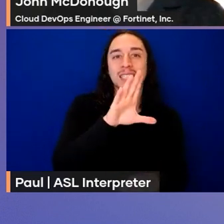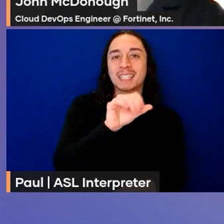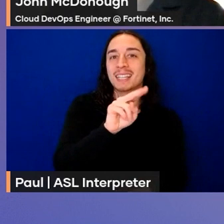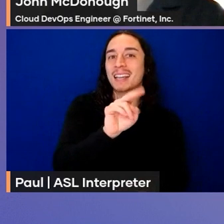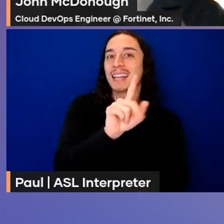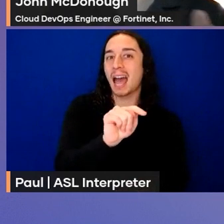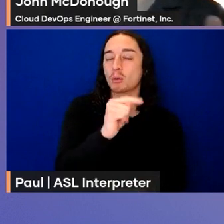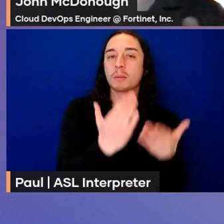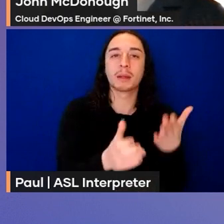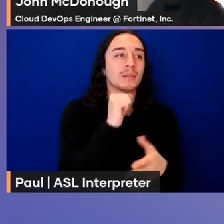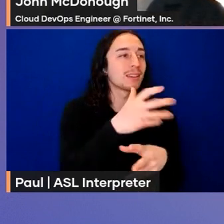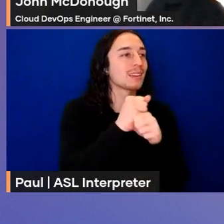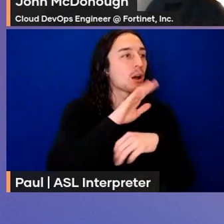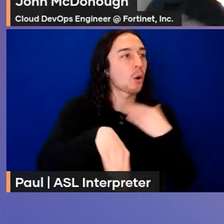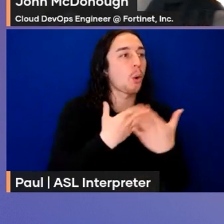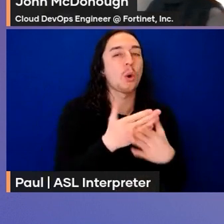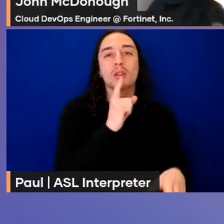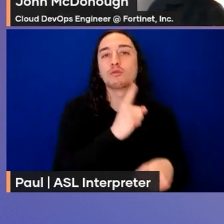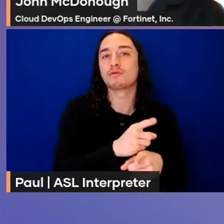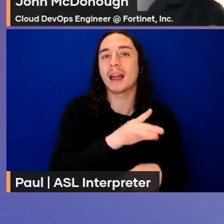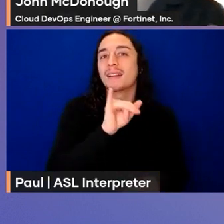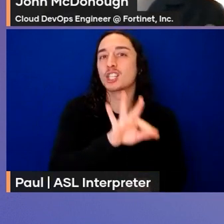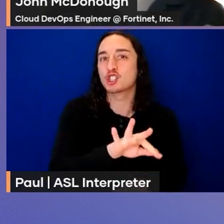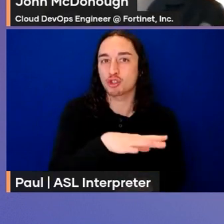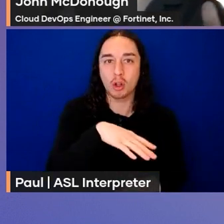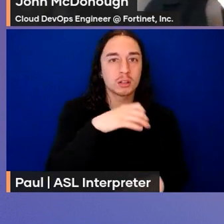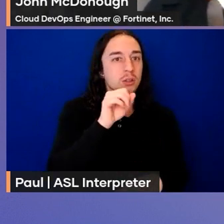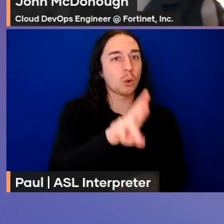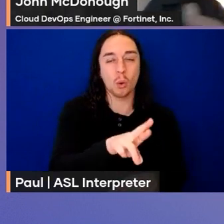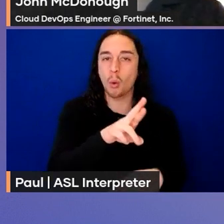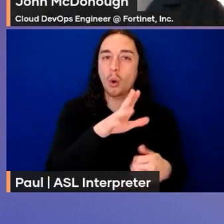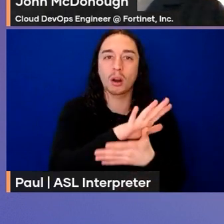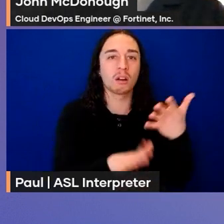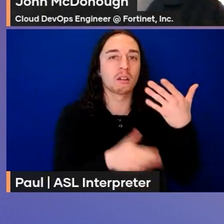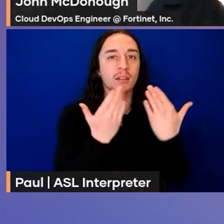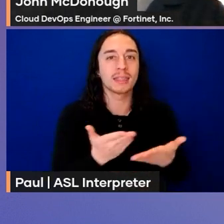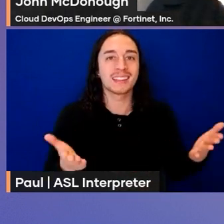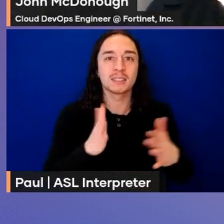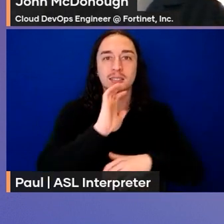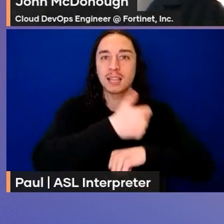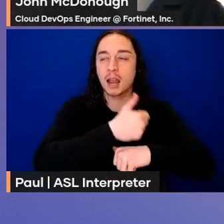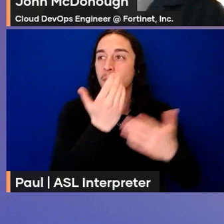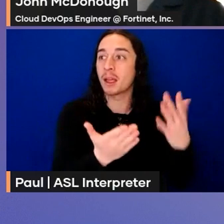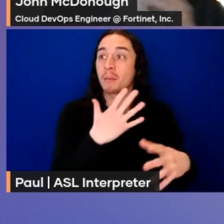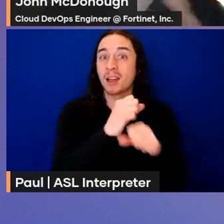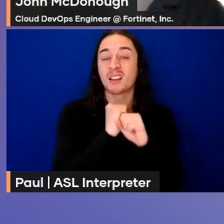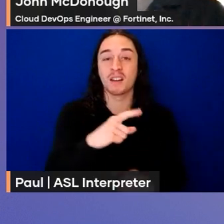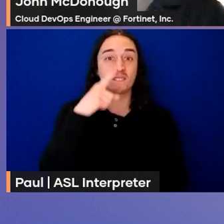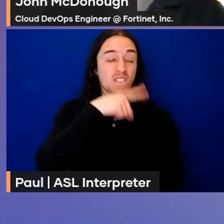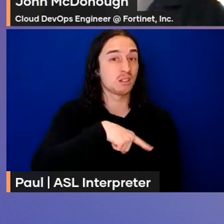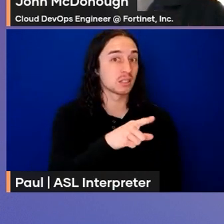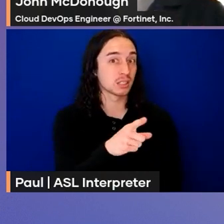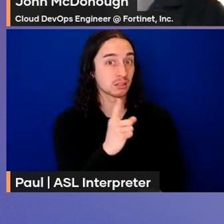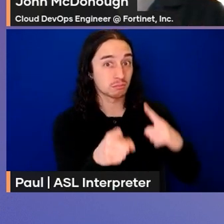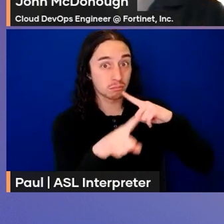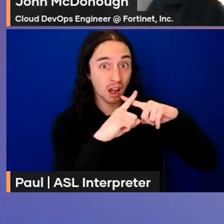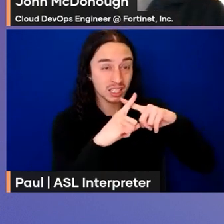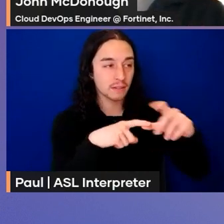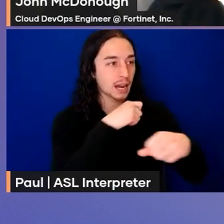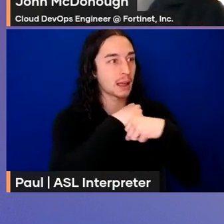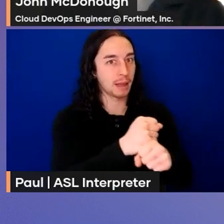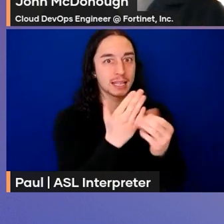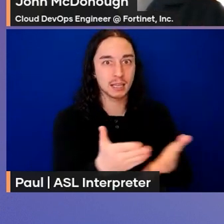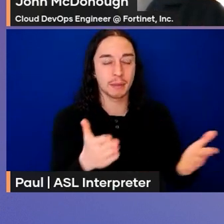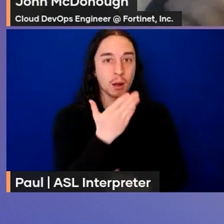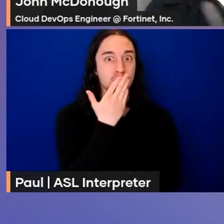correct conditionals or things set up, and maybe I get a false positive and I create something when I don't mean to. In